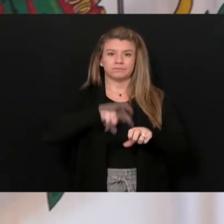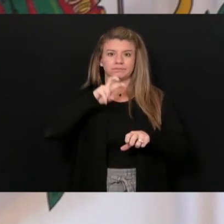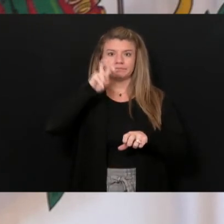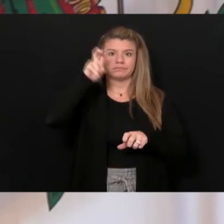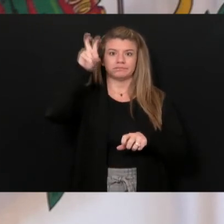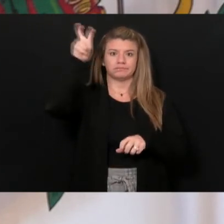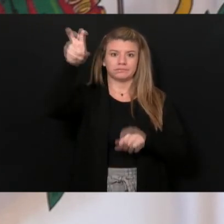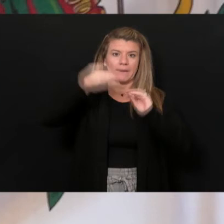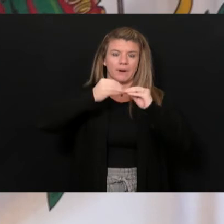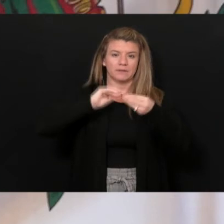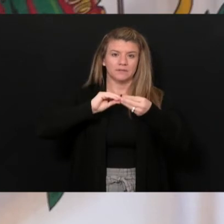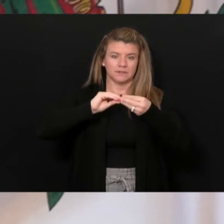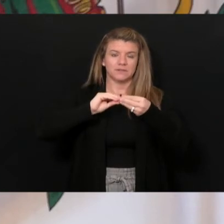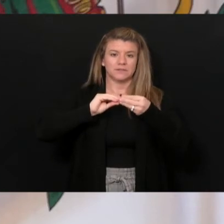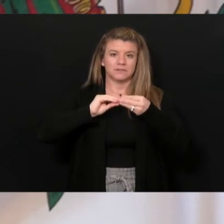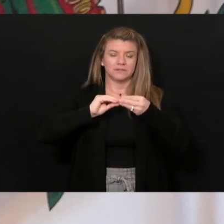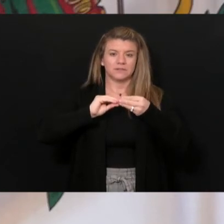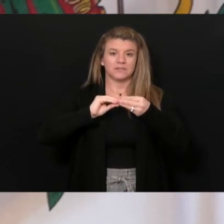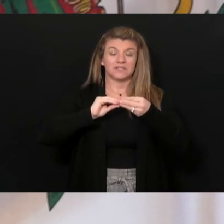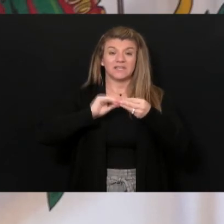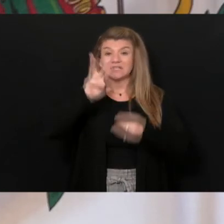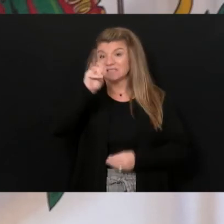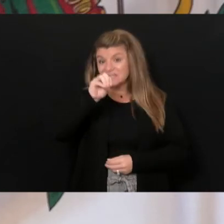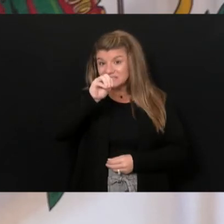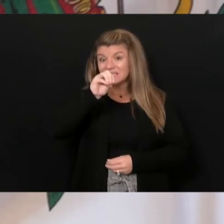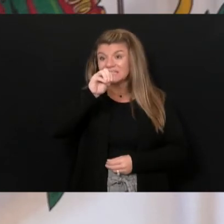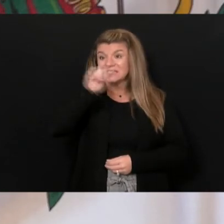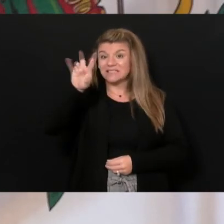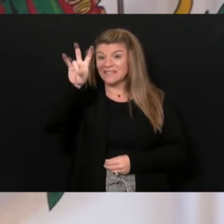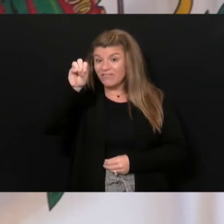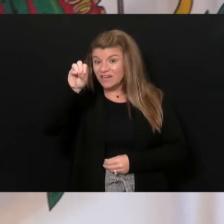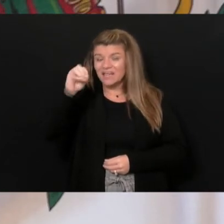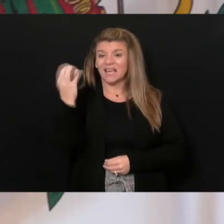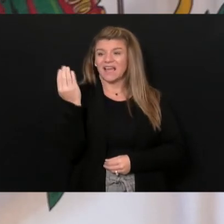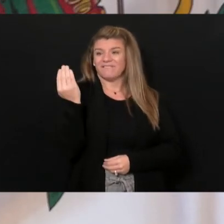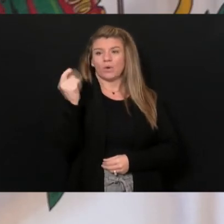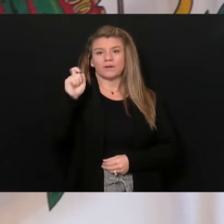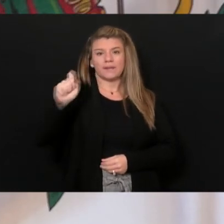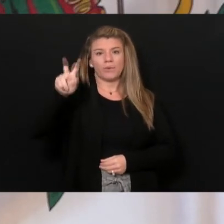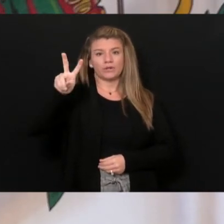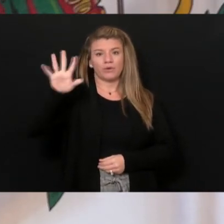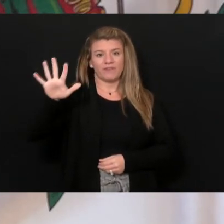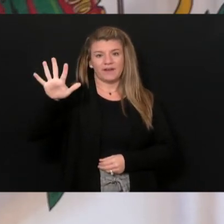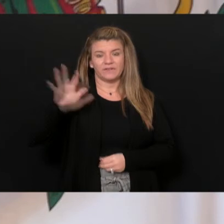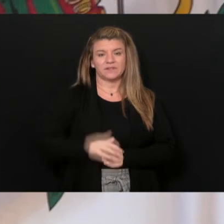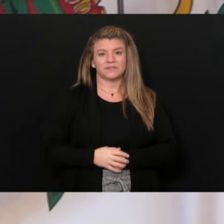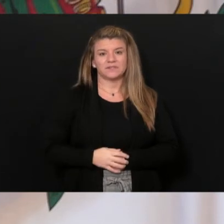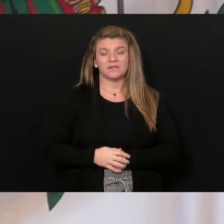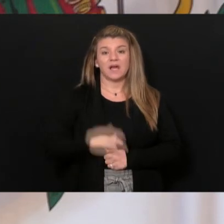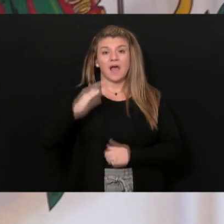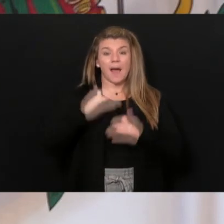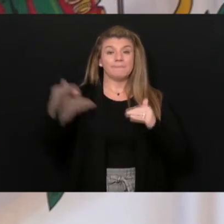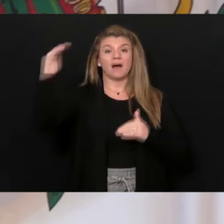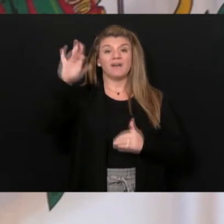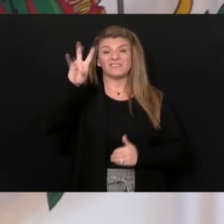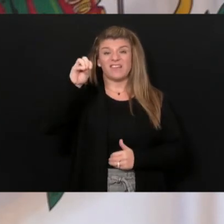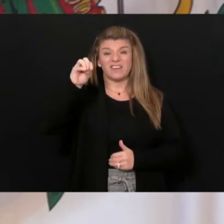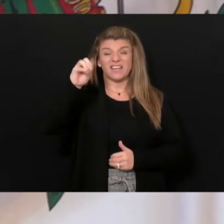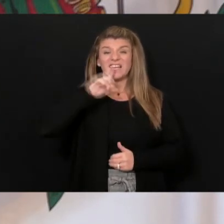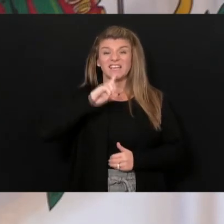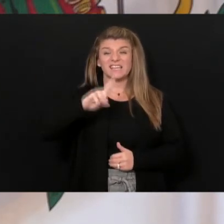It really, really jumps. From 60 to 70, it's 14.25. Above 70, it is